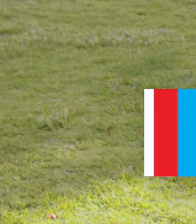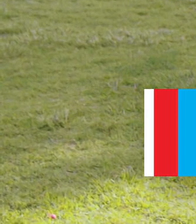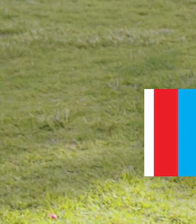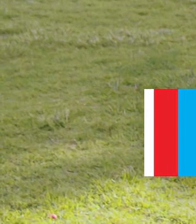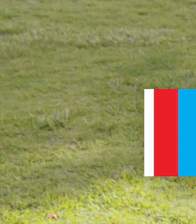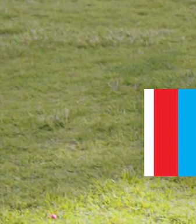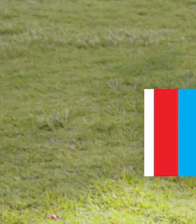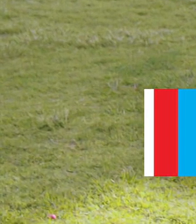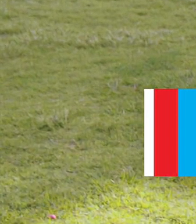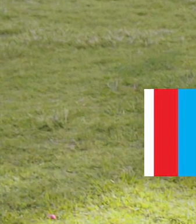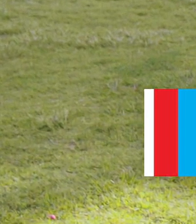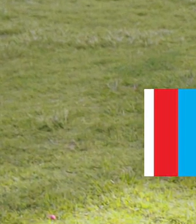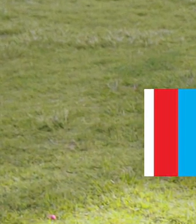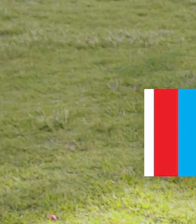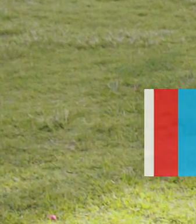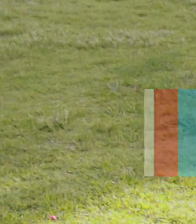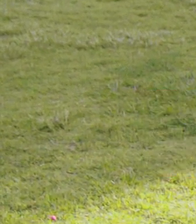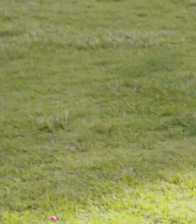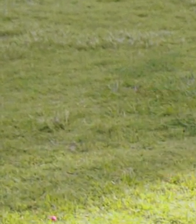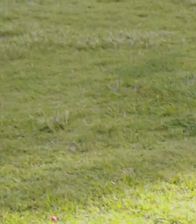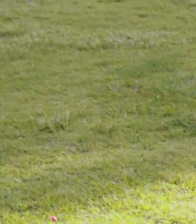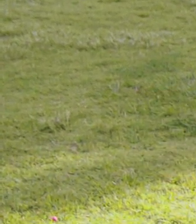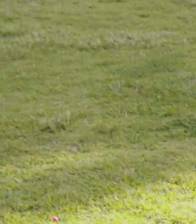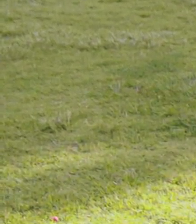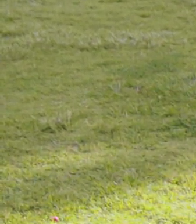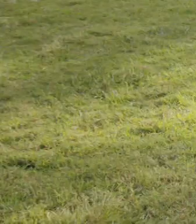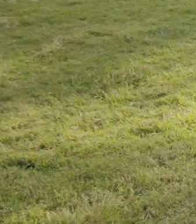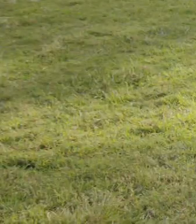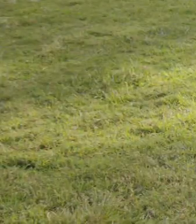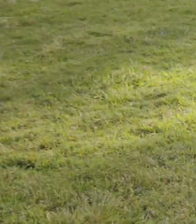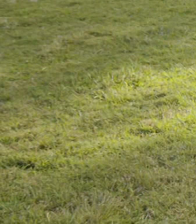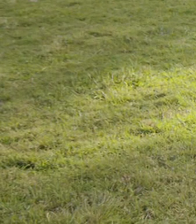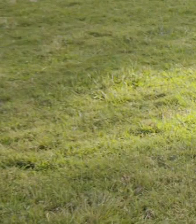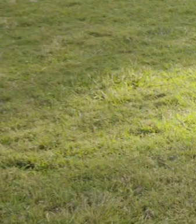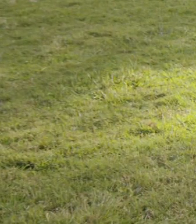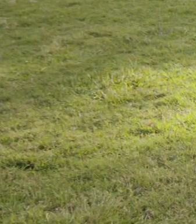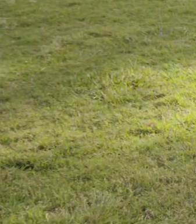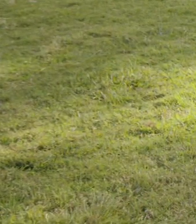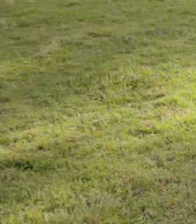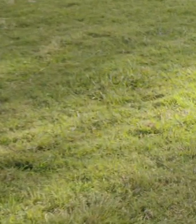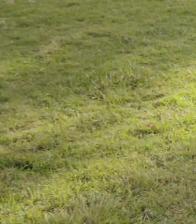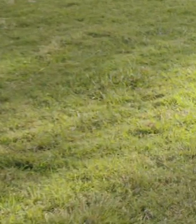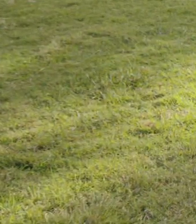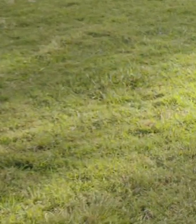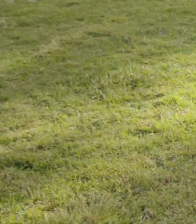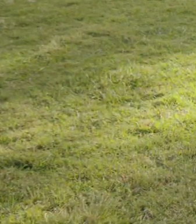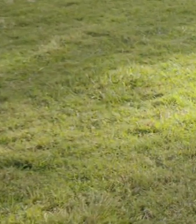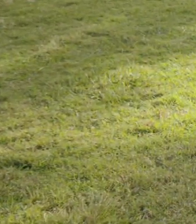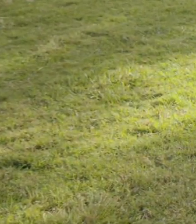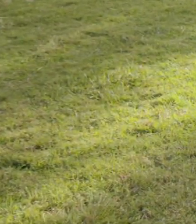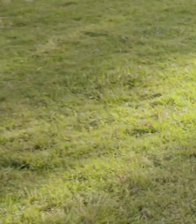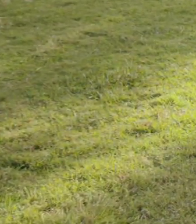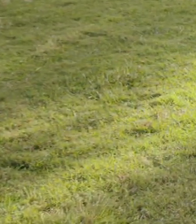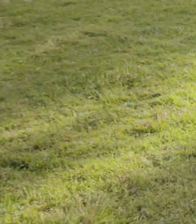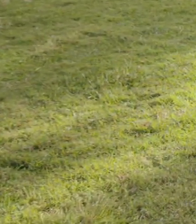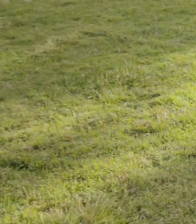what's your favourite hobby? Swimming. Me too. What's your favourite stroke? Breaststroke. Me too. Should we do some swimming moves to get active today?